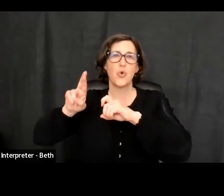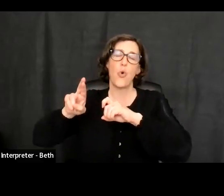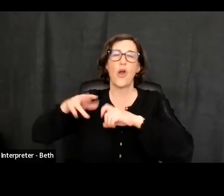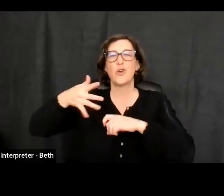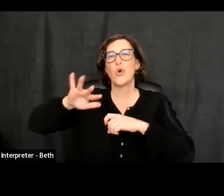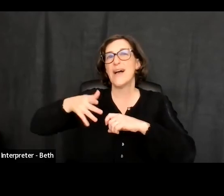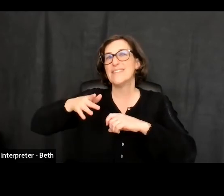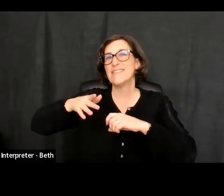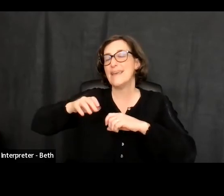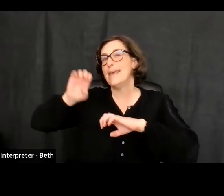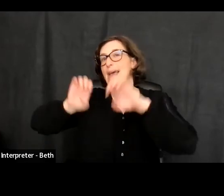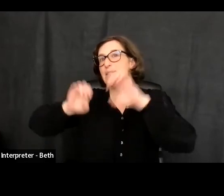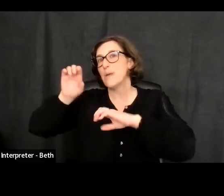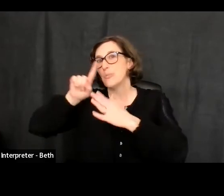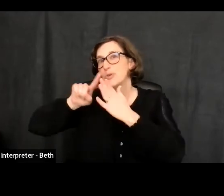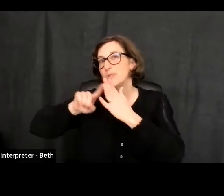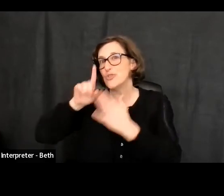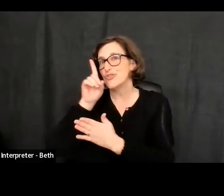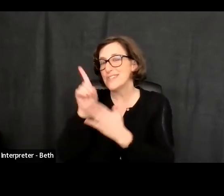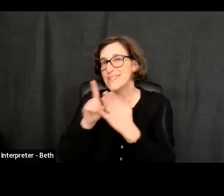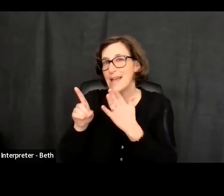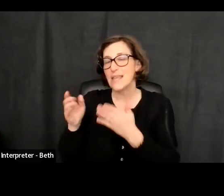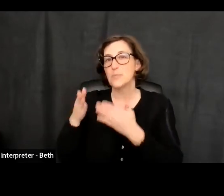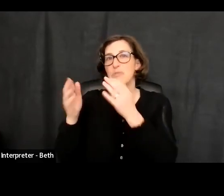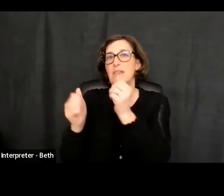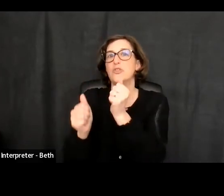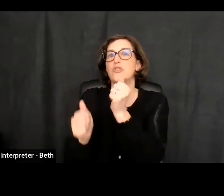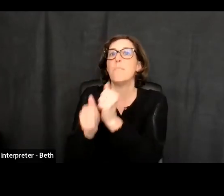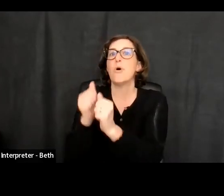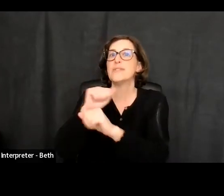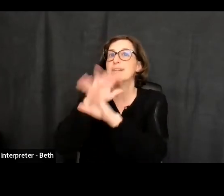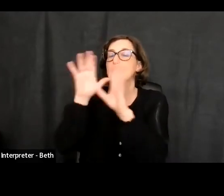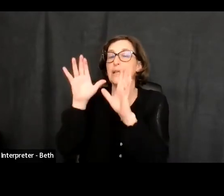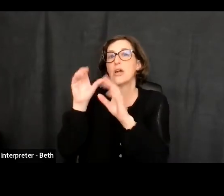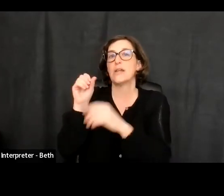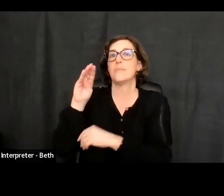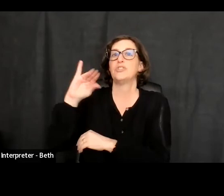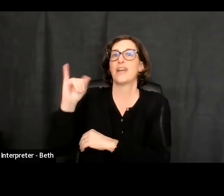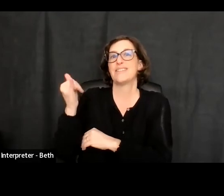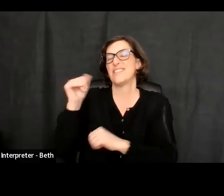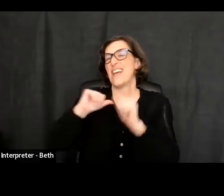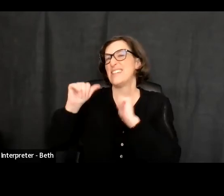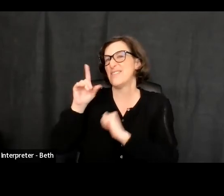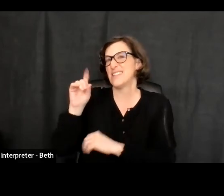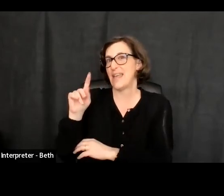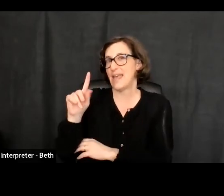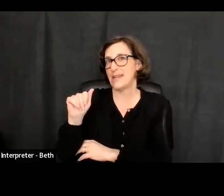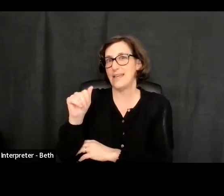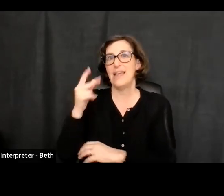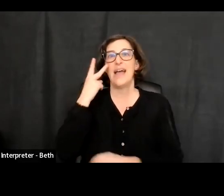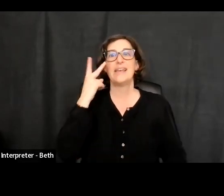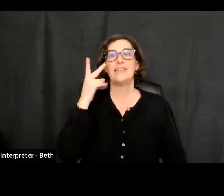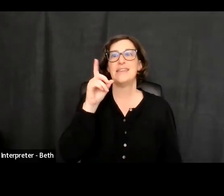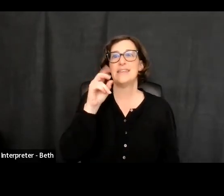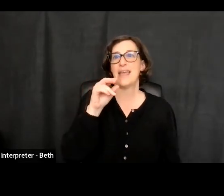quasi-experimental research designs as being, as providing the most clear and objective scientific data? I see Danie jumping